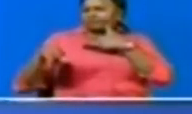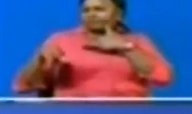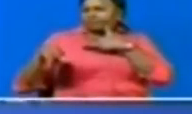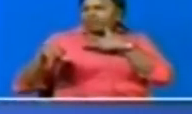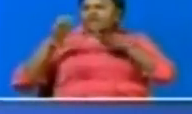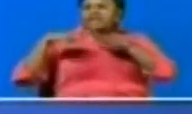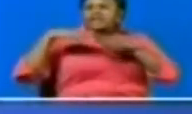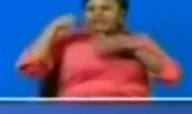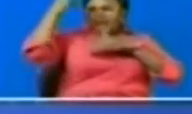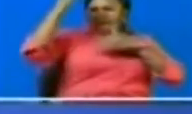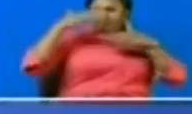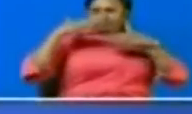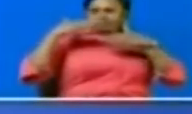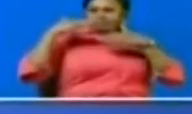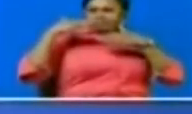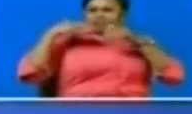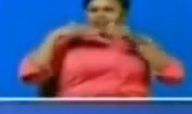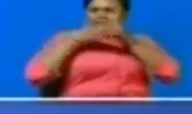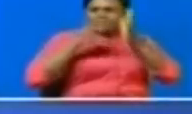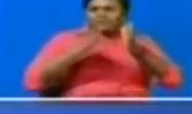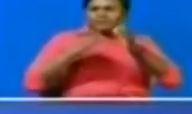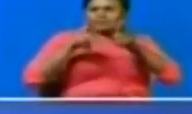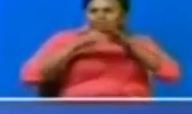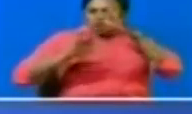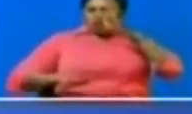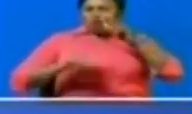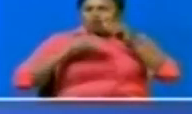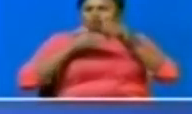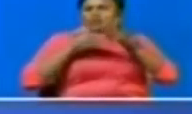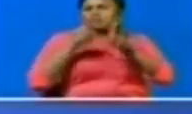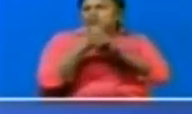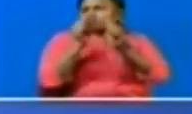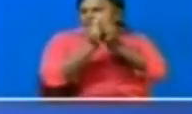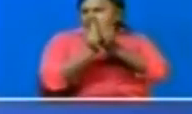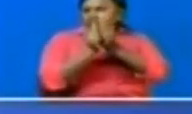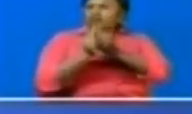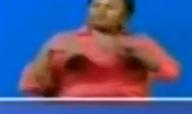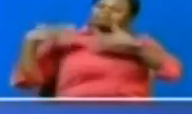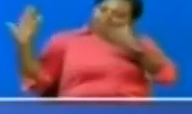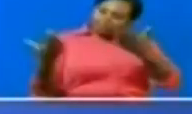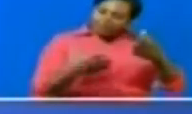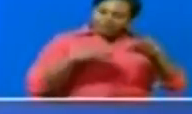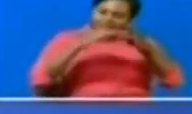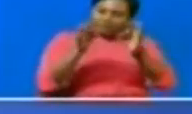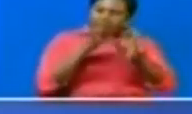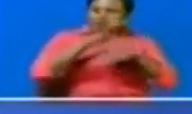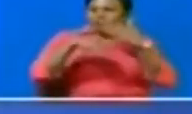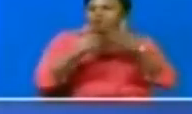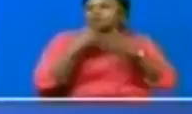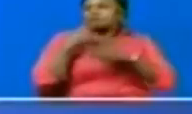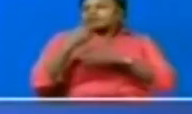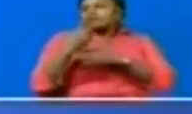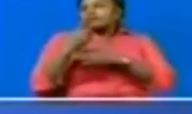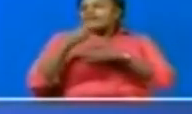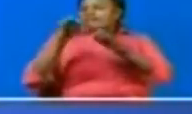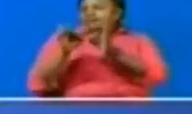his superiors and his subordinates. Tumekuja hapa sisi zote kuambia familia ya mwenda zake